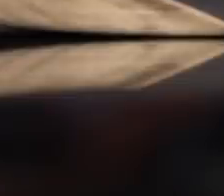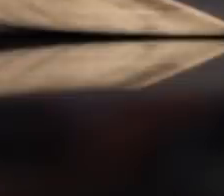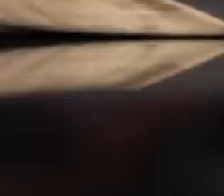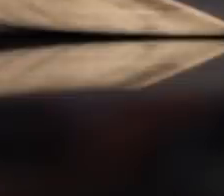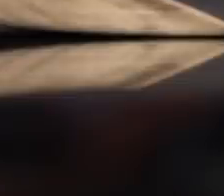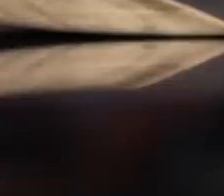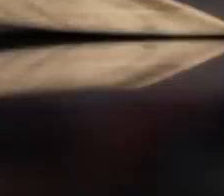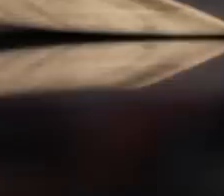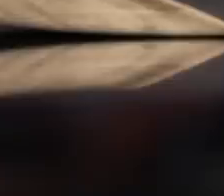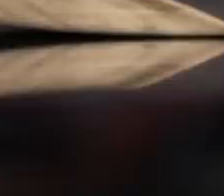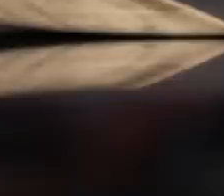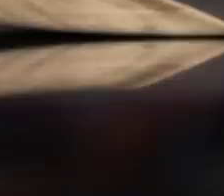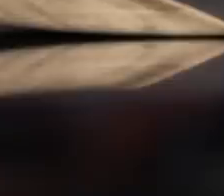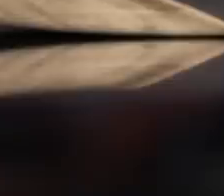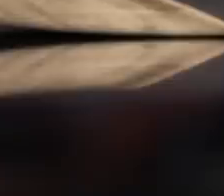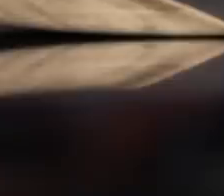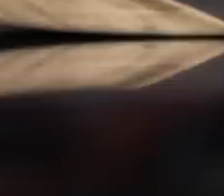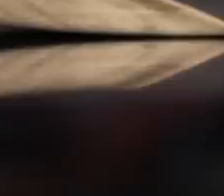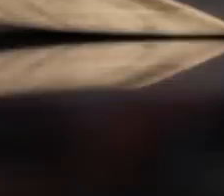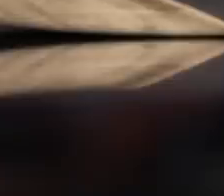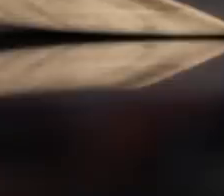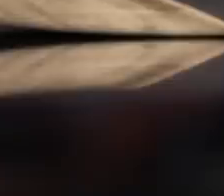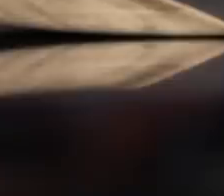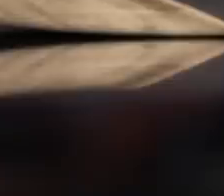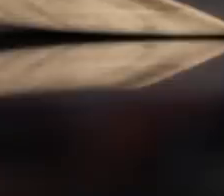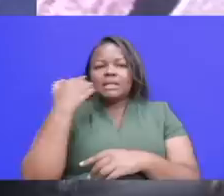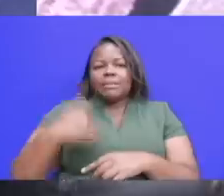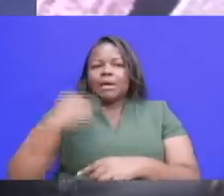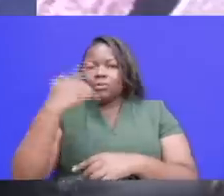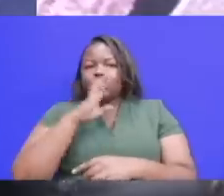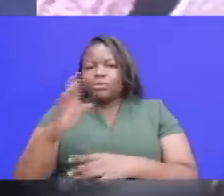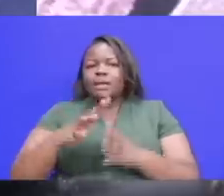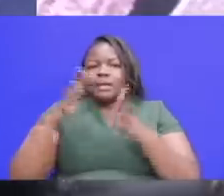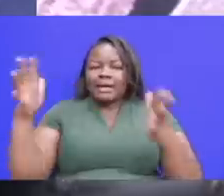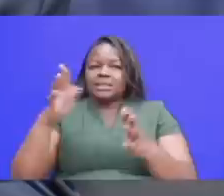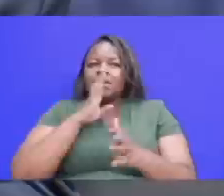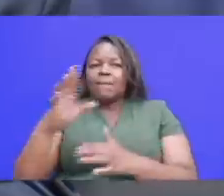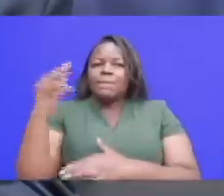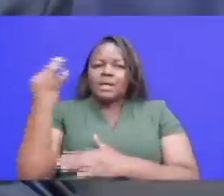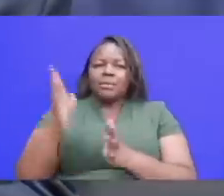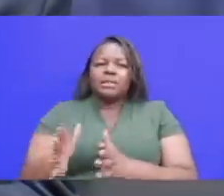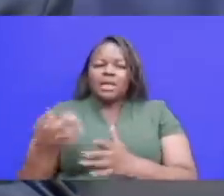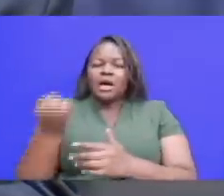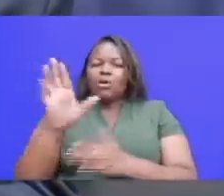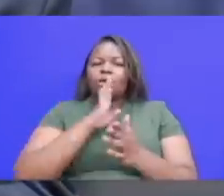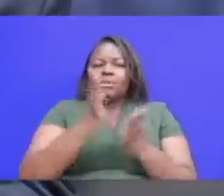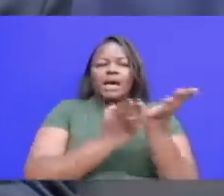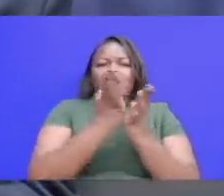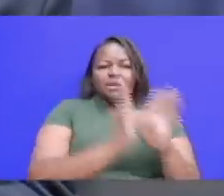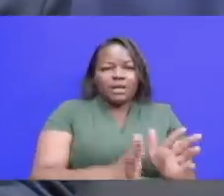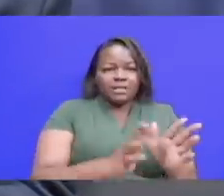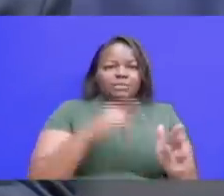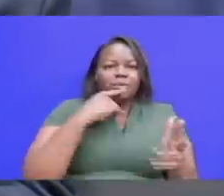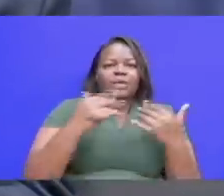so among you, but whosoever will be great among you, let him be your minister. Yes. Or be a servant. Which,